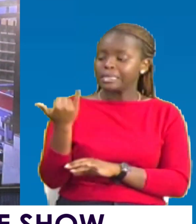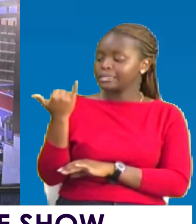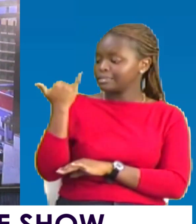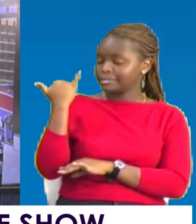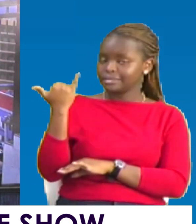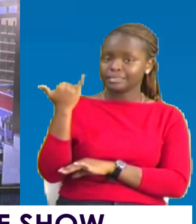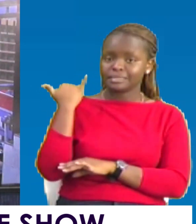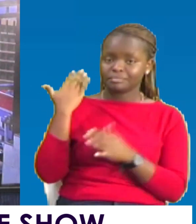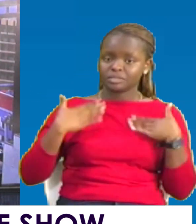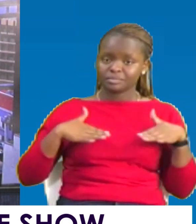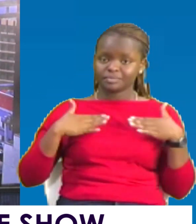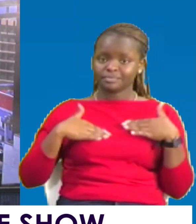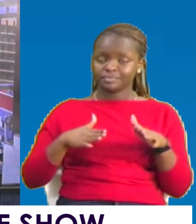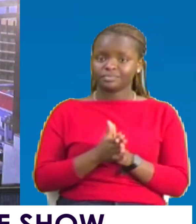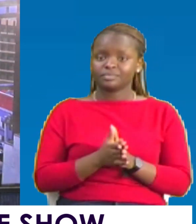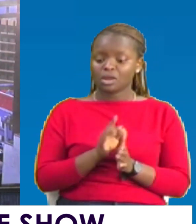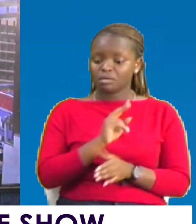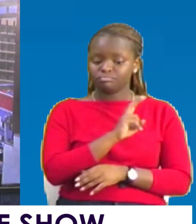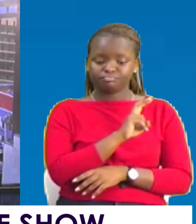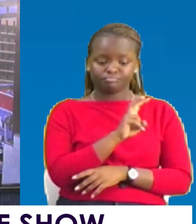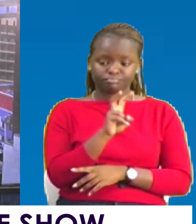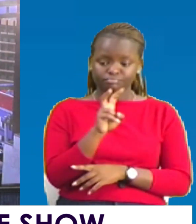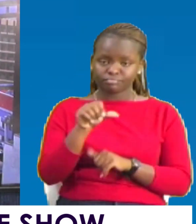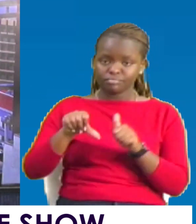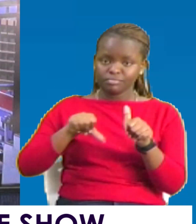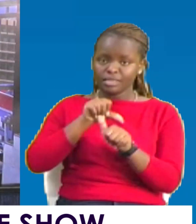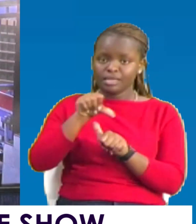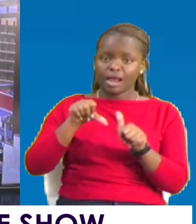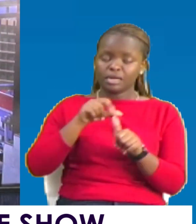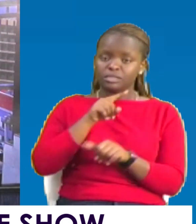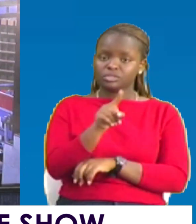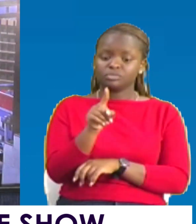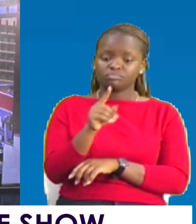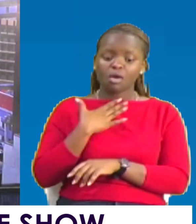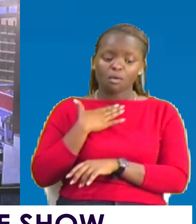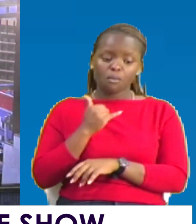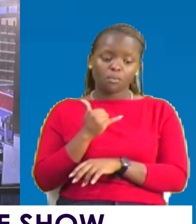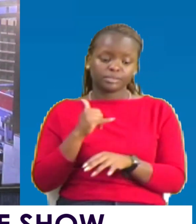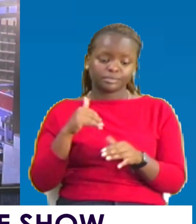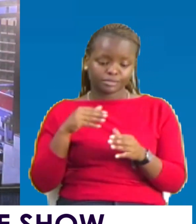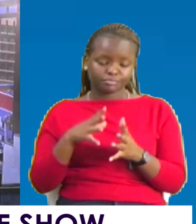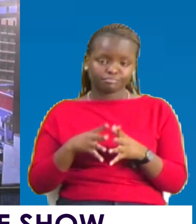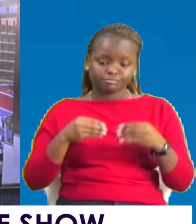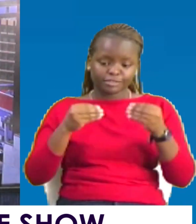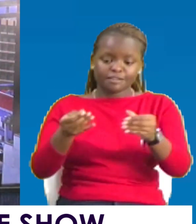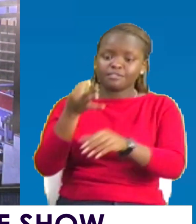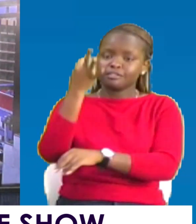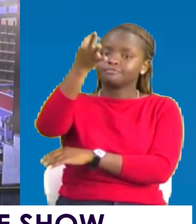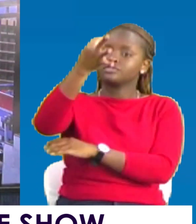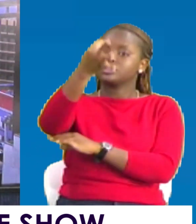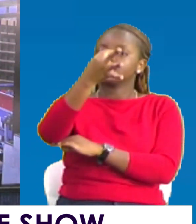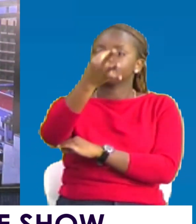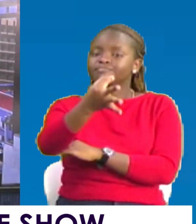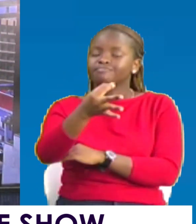yesterday. Look around you. Is there something that you do not want to be passed into the future? Think about